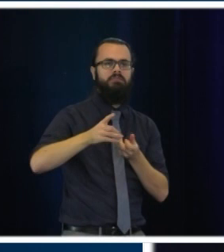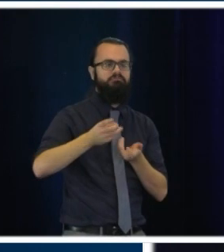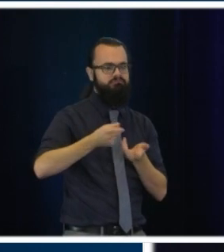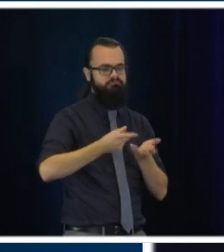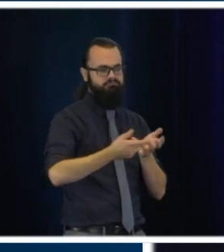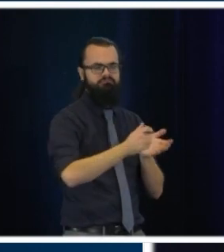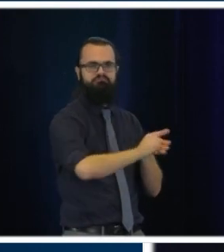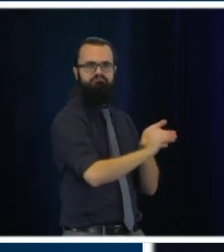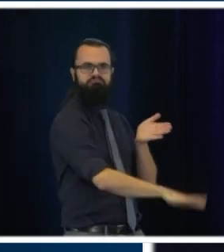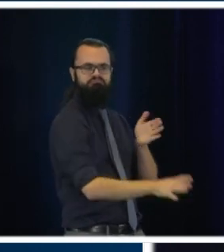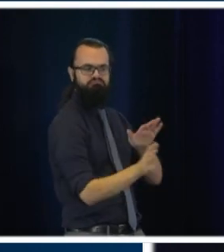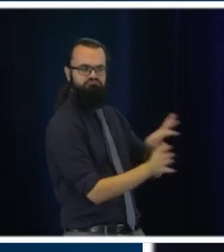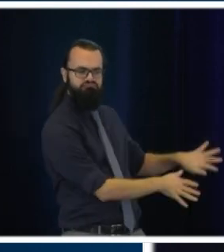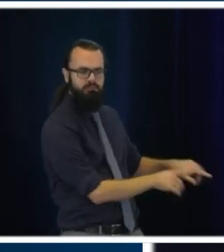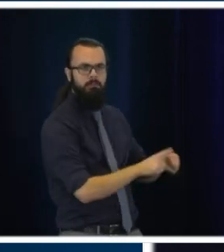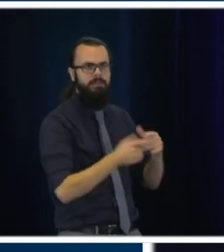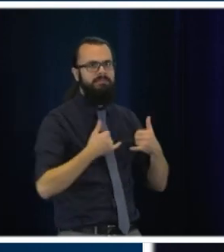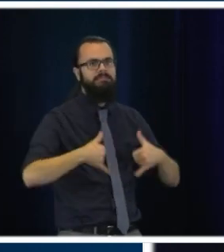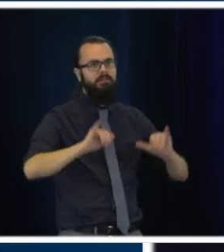that.